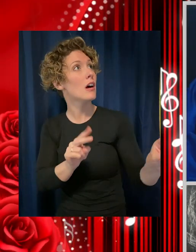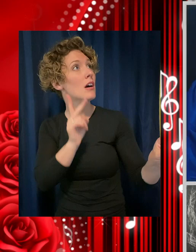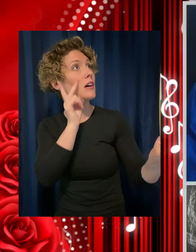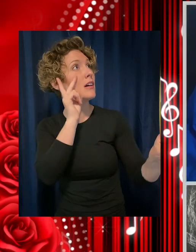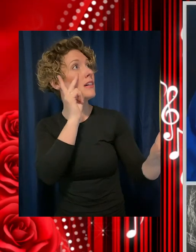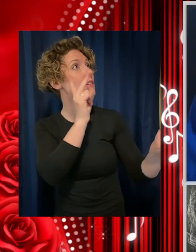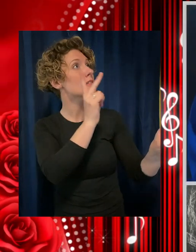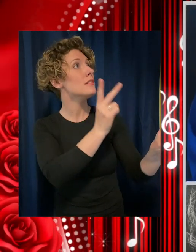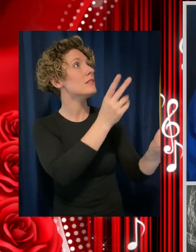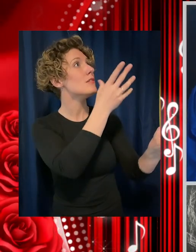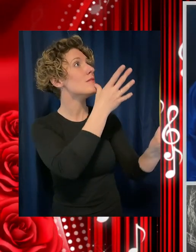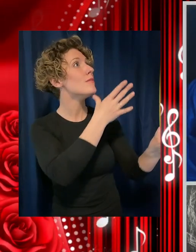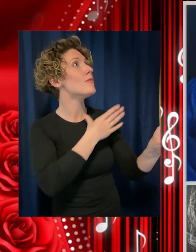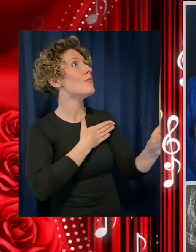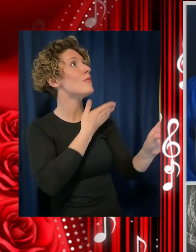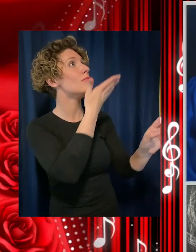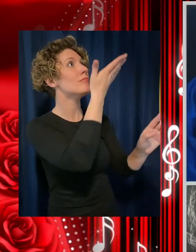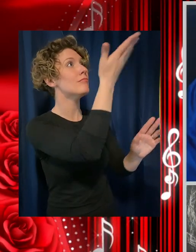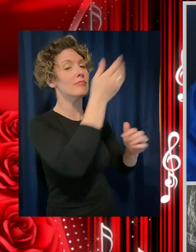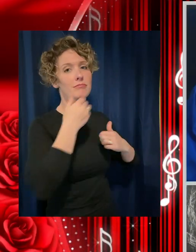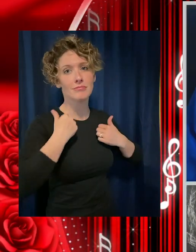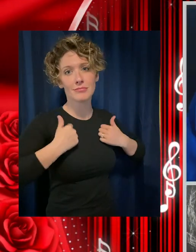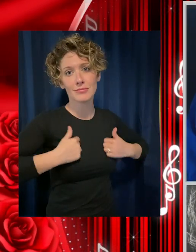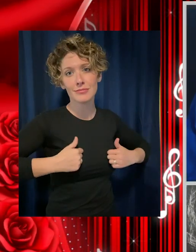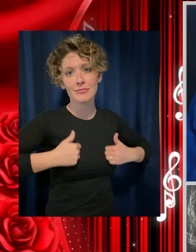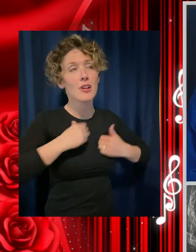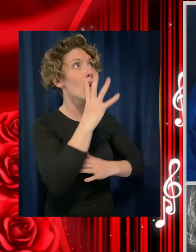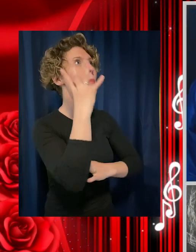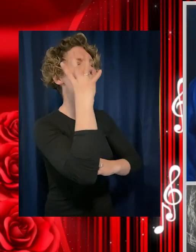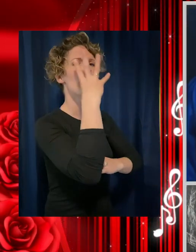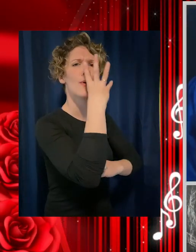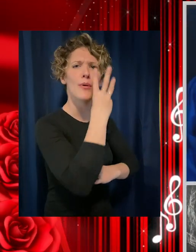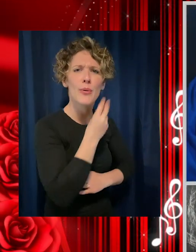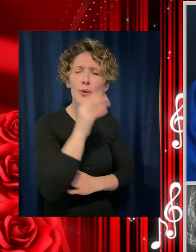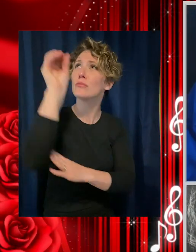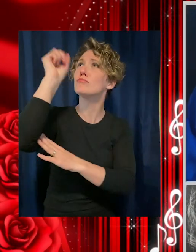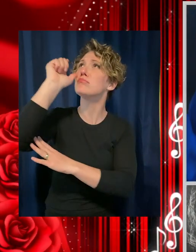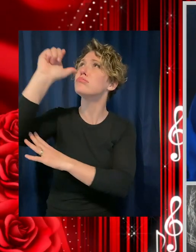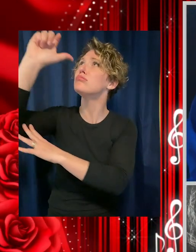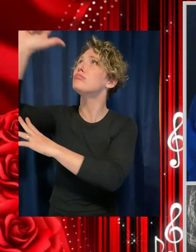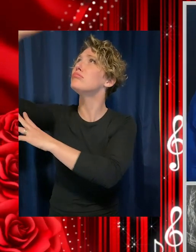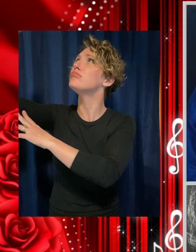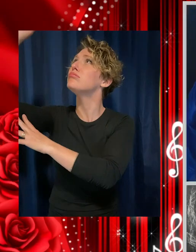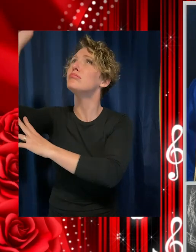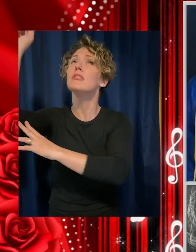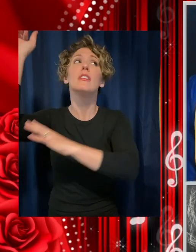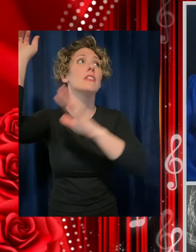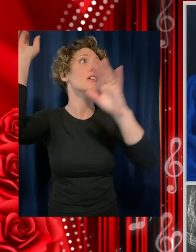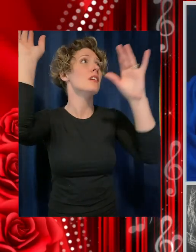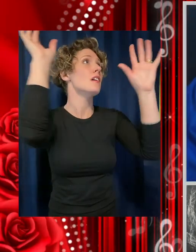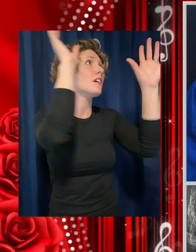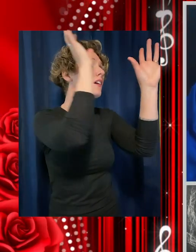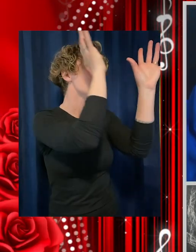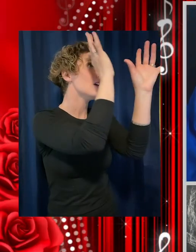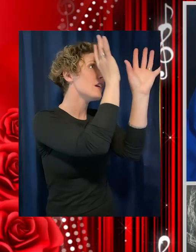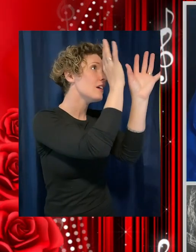roof, her beauty in the moonlight overthrew ya.